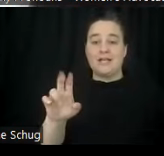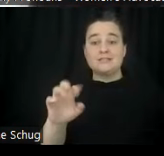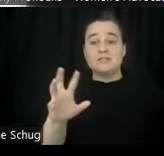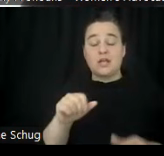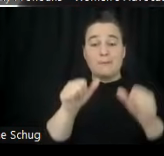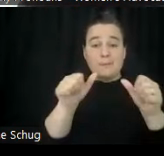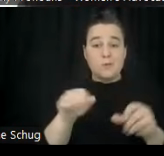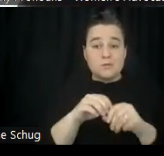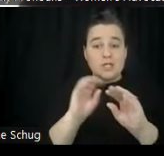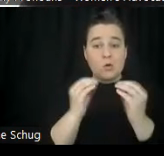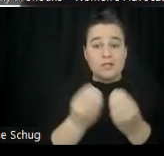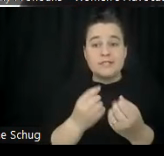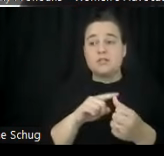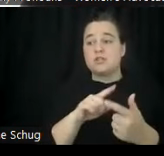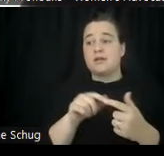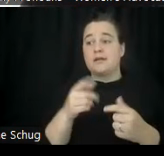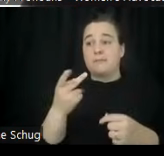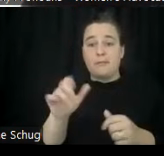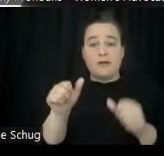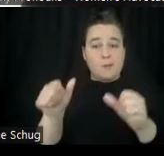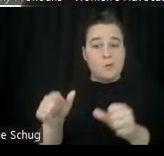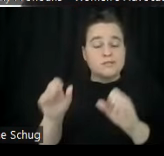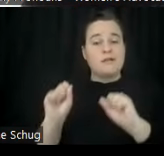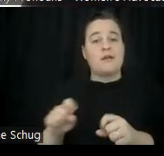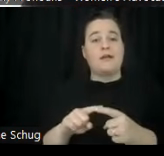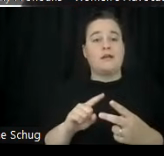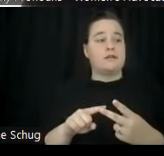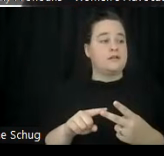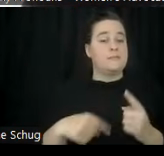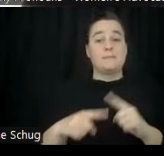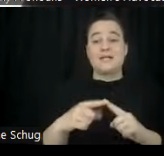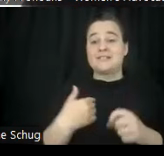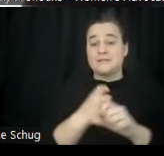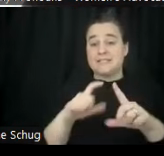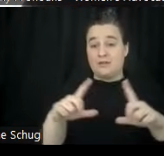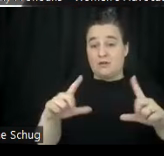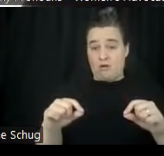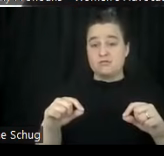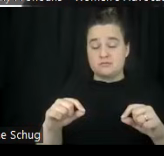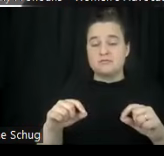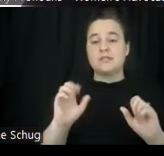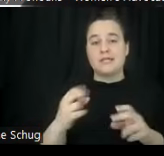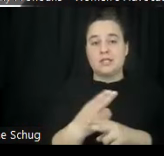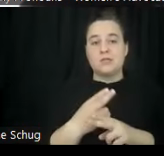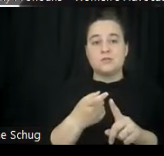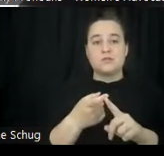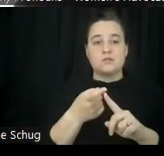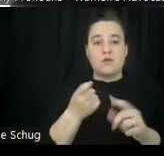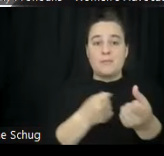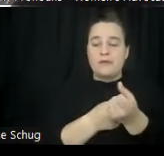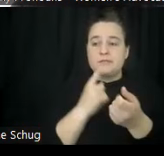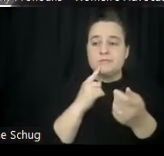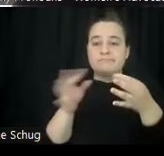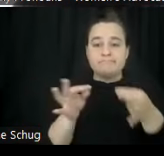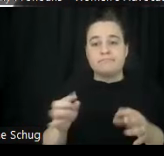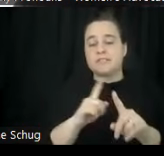be posted in public areas. They also have these safety cards too that can be used by advocates to walk through